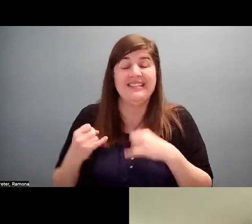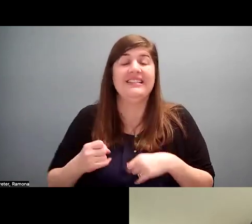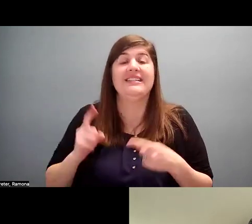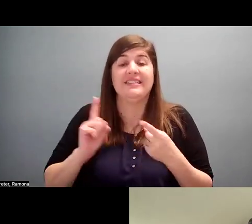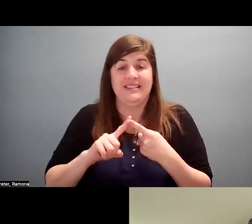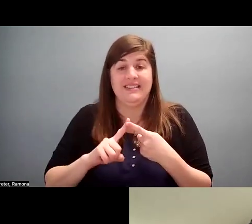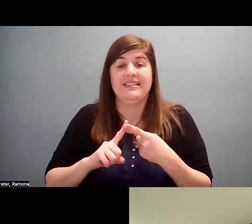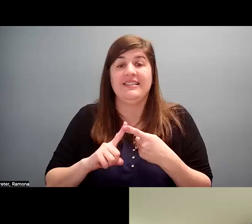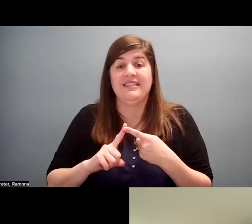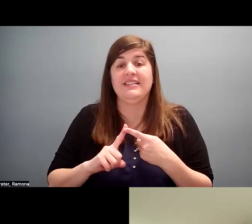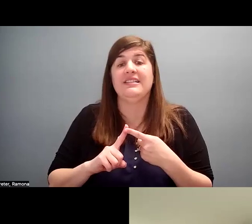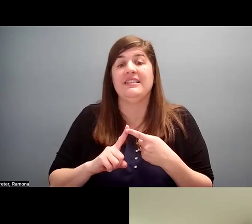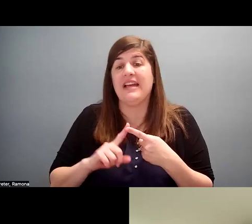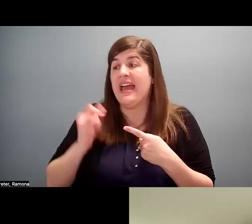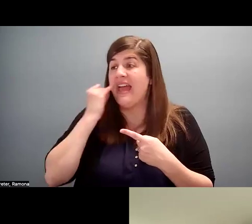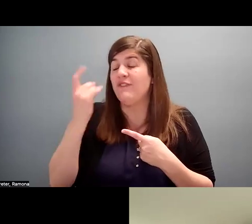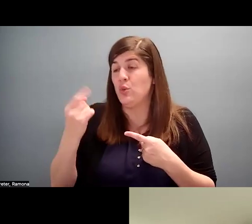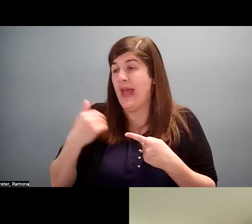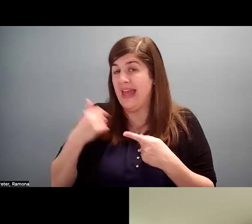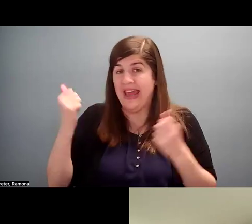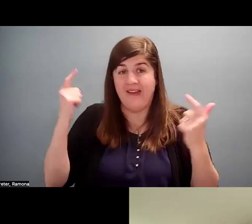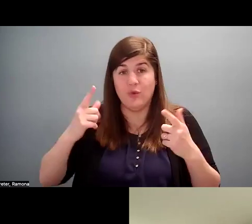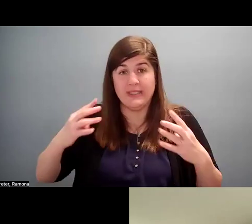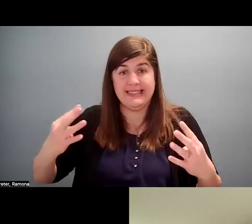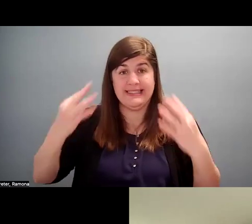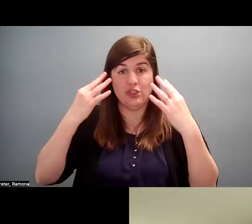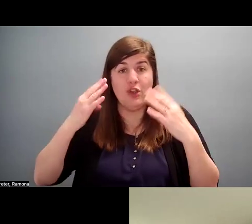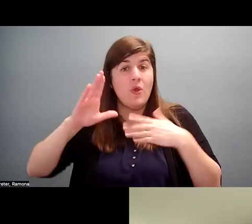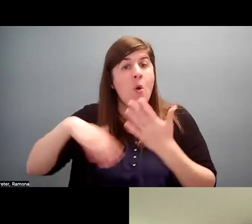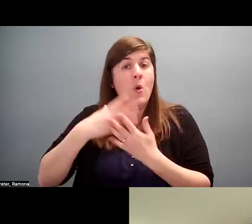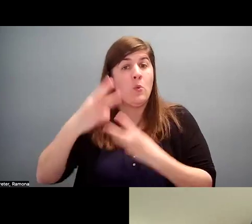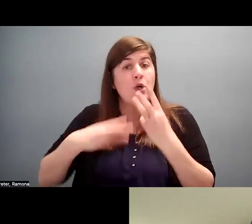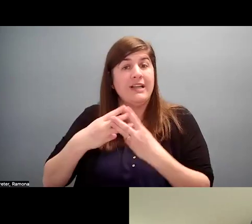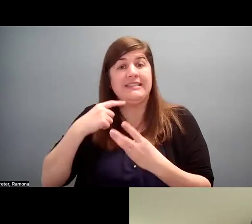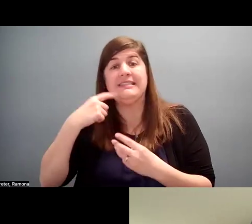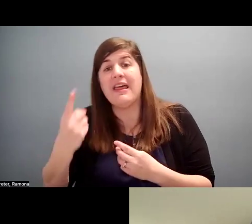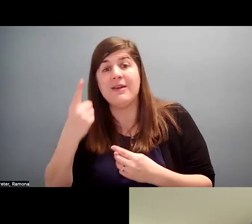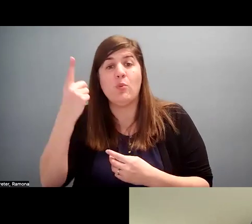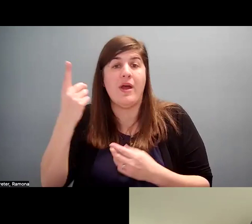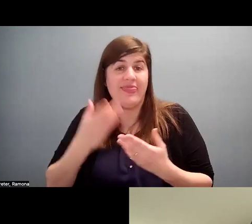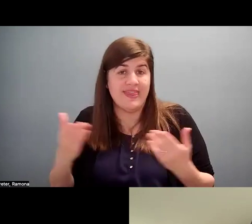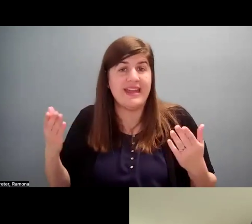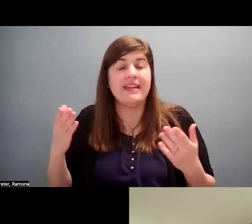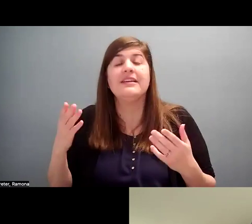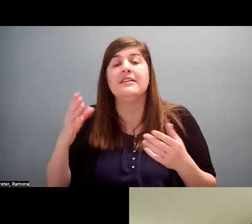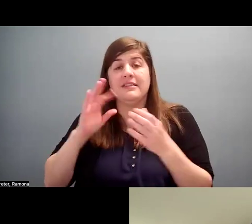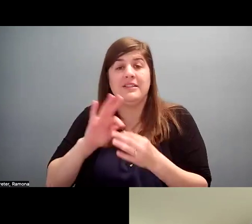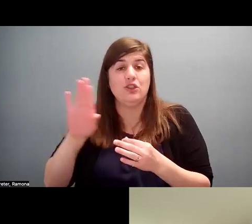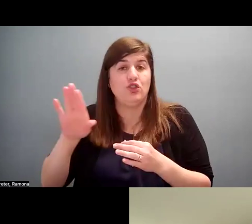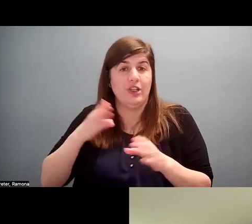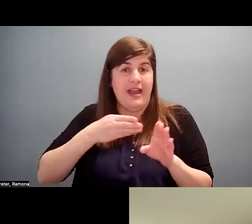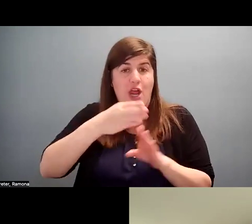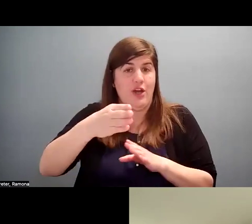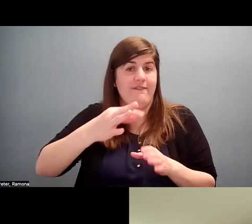The first question is, if you had everyone's attention in the whole world and you could tell them one thing about your area of